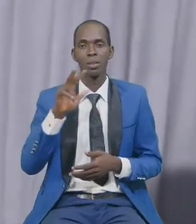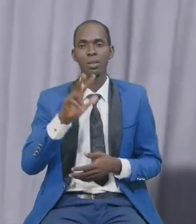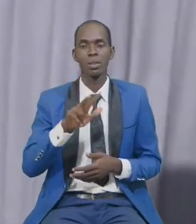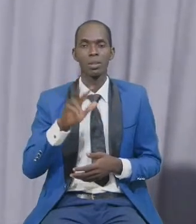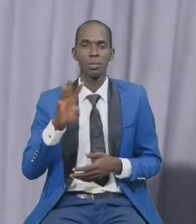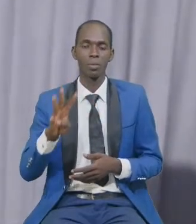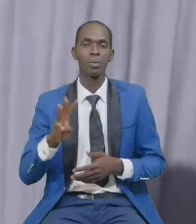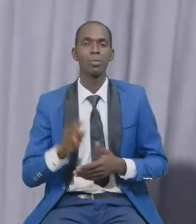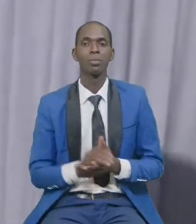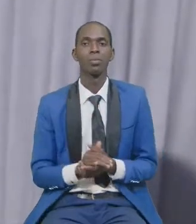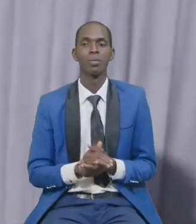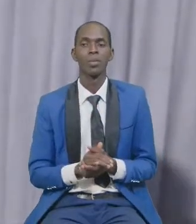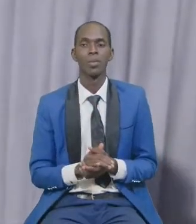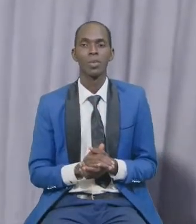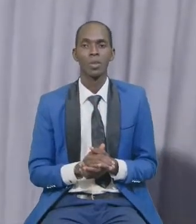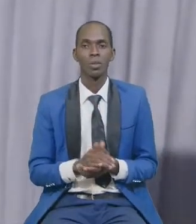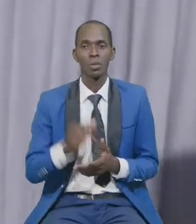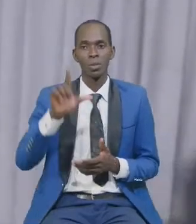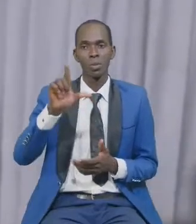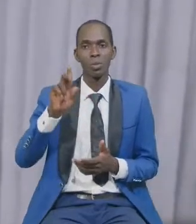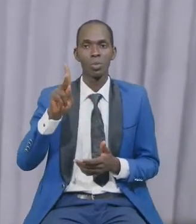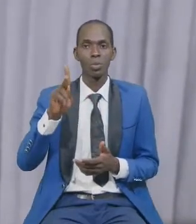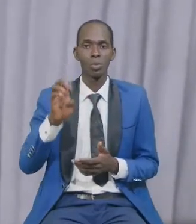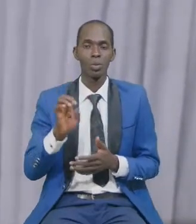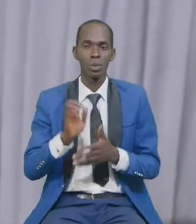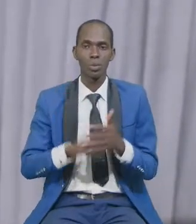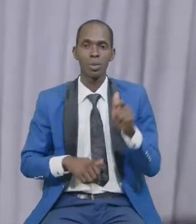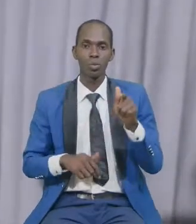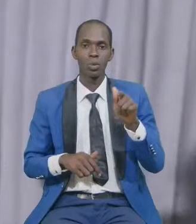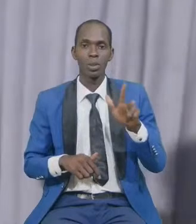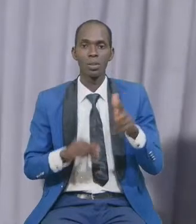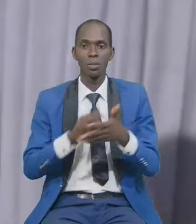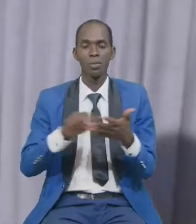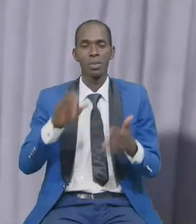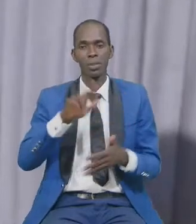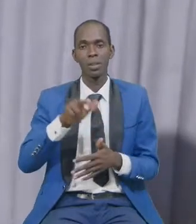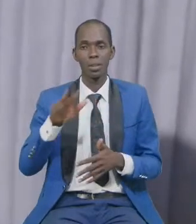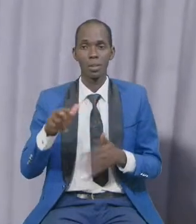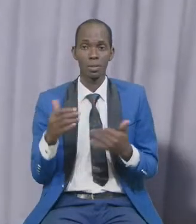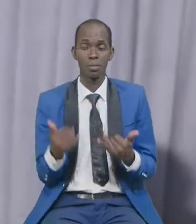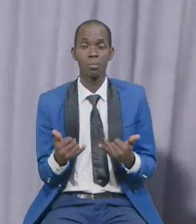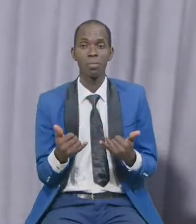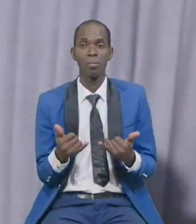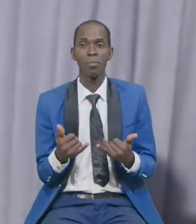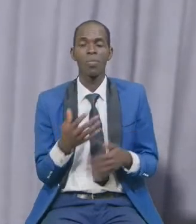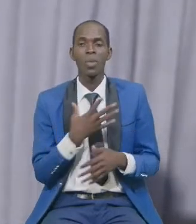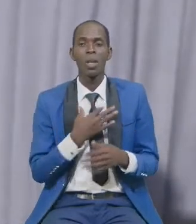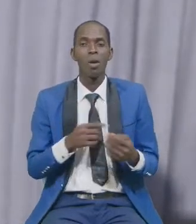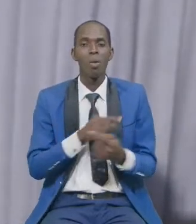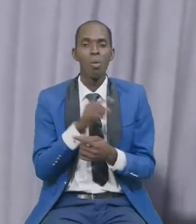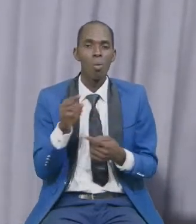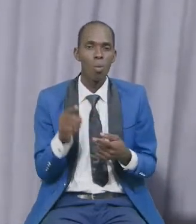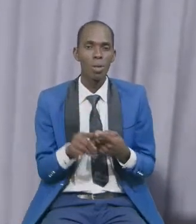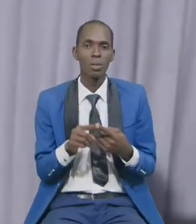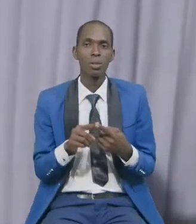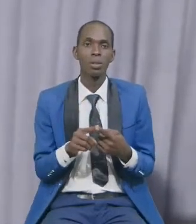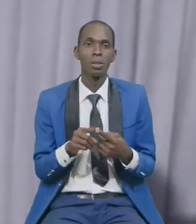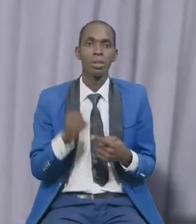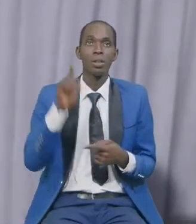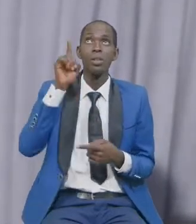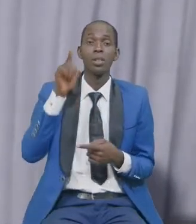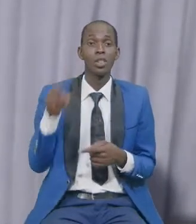34. Luke chapter 23, verse 33. And when they were come to